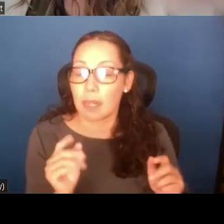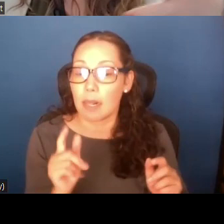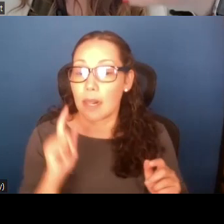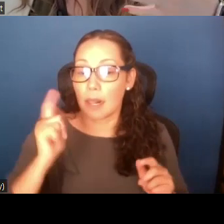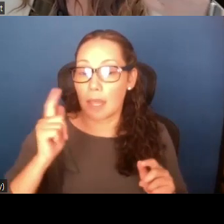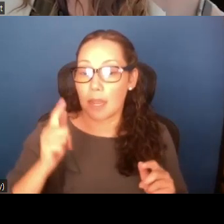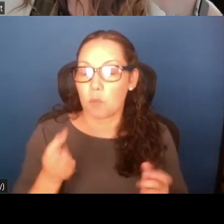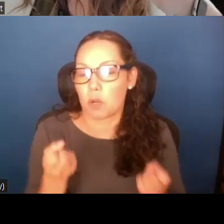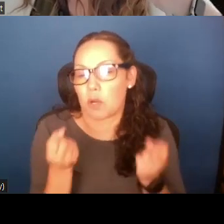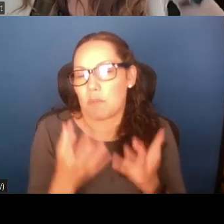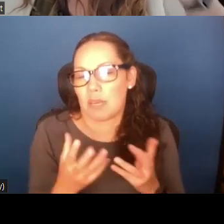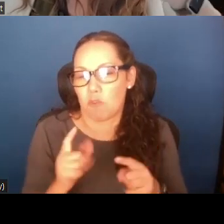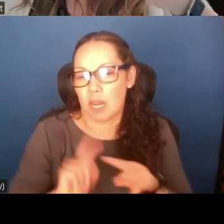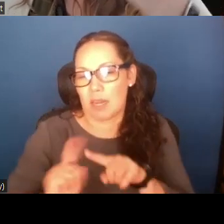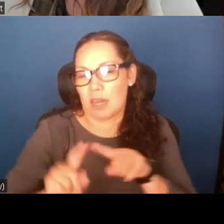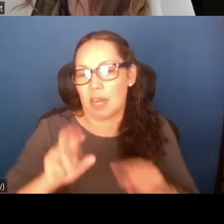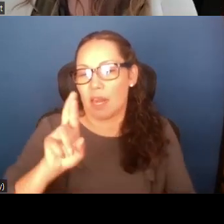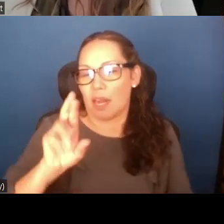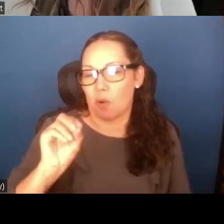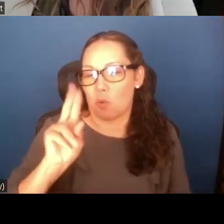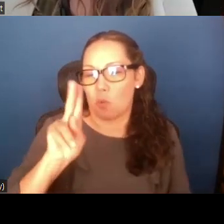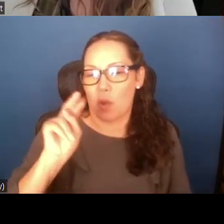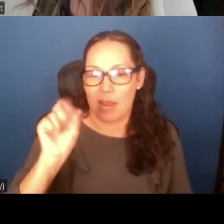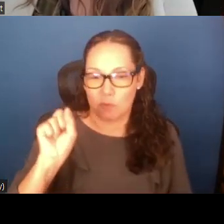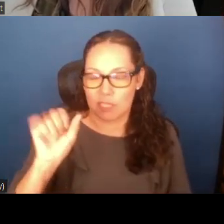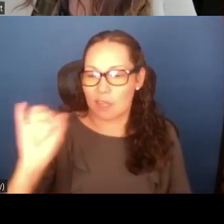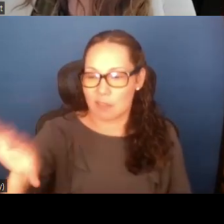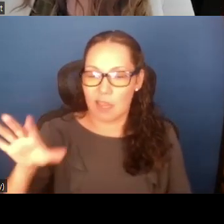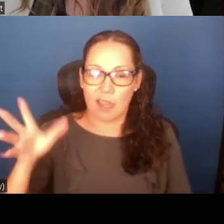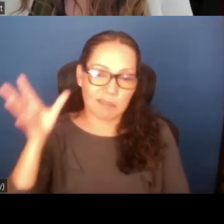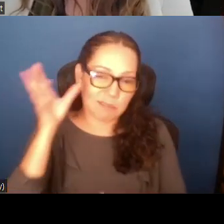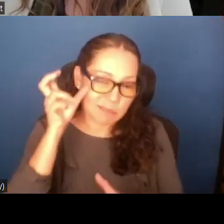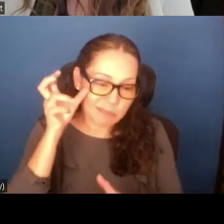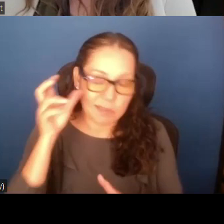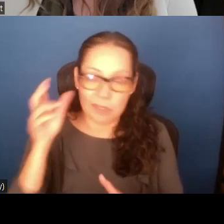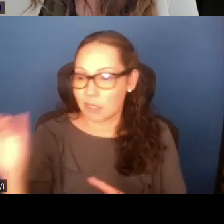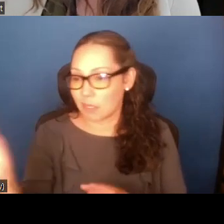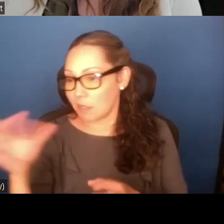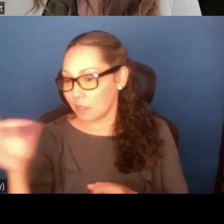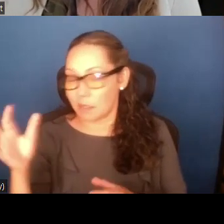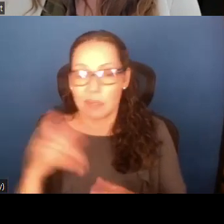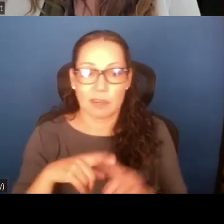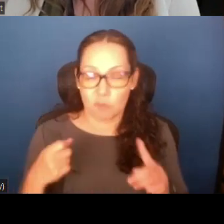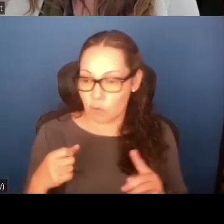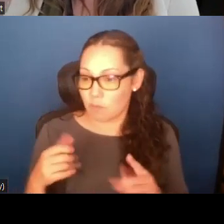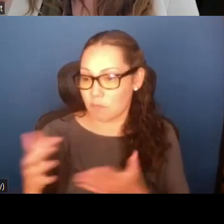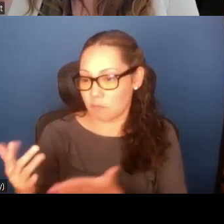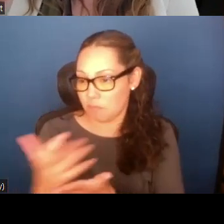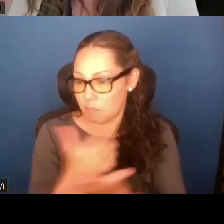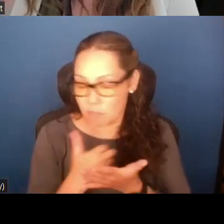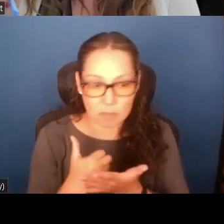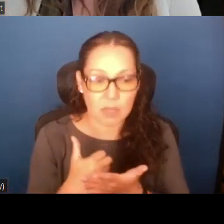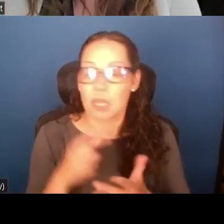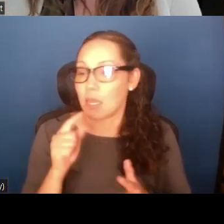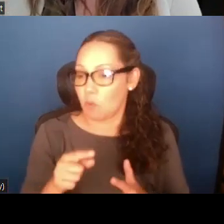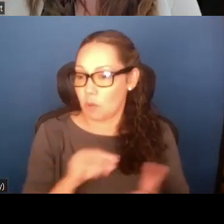multiple rounds of iterating on these and getting more feedback from you all based on the conversation today. So we'll take that note and that